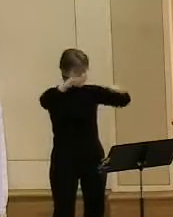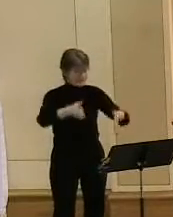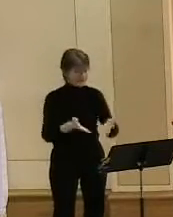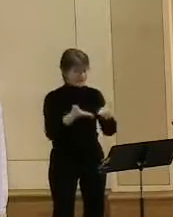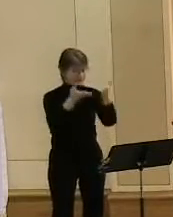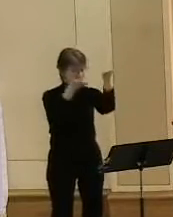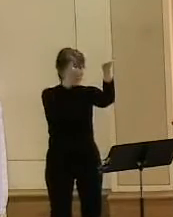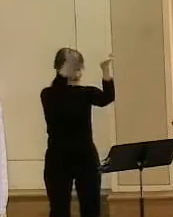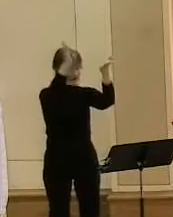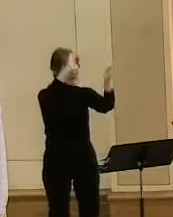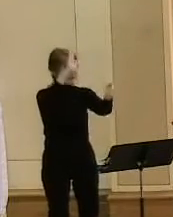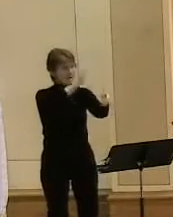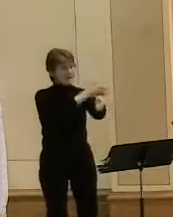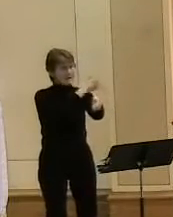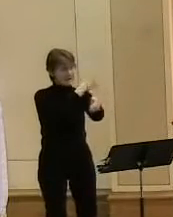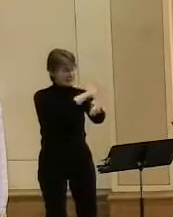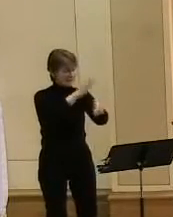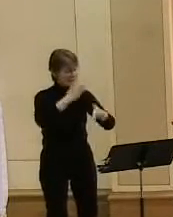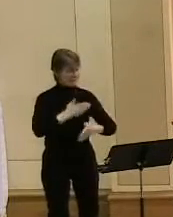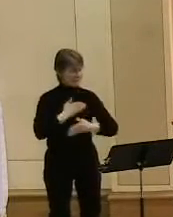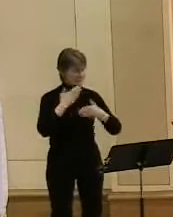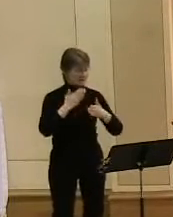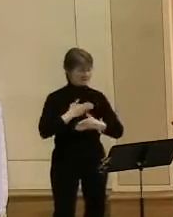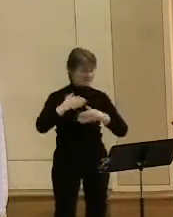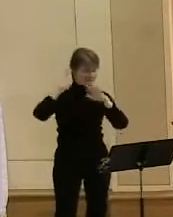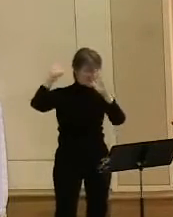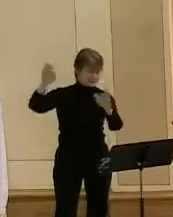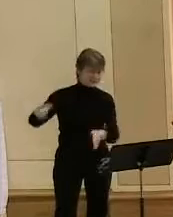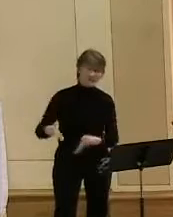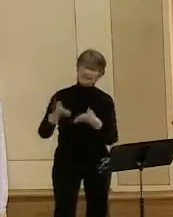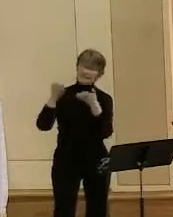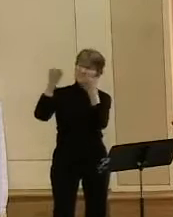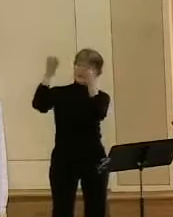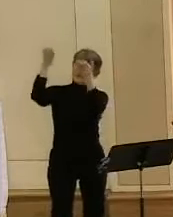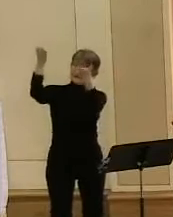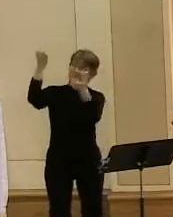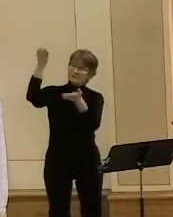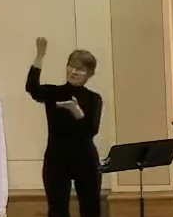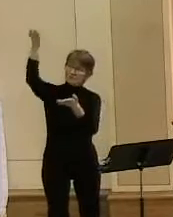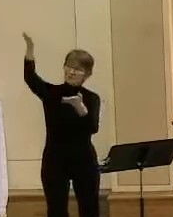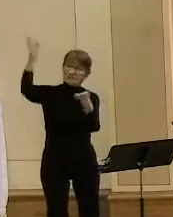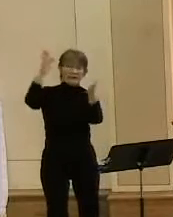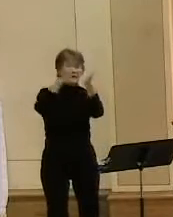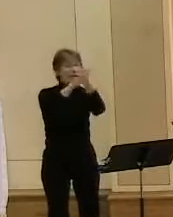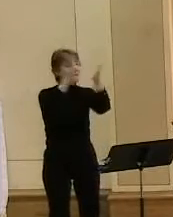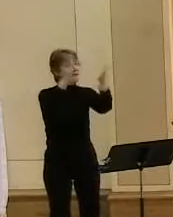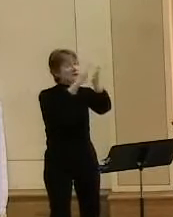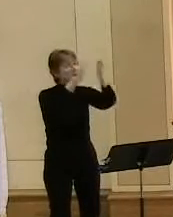See you.